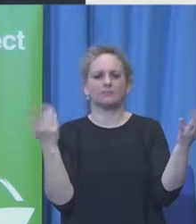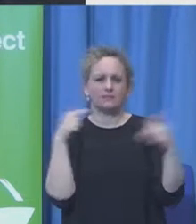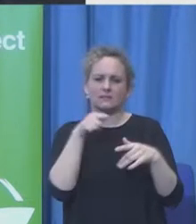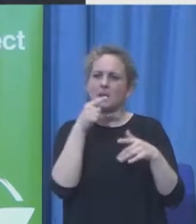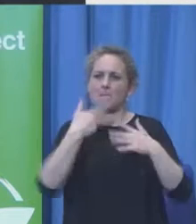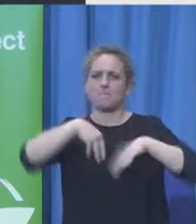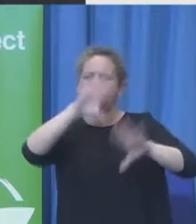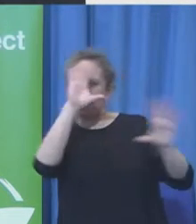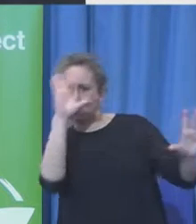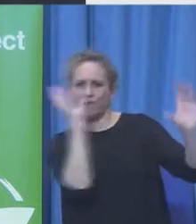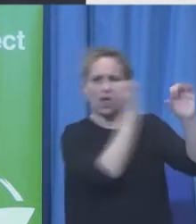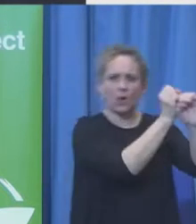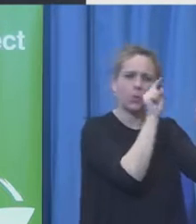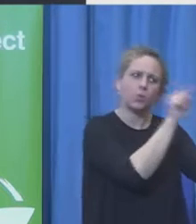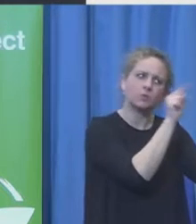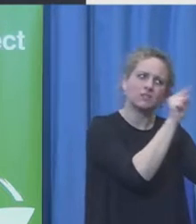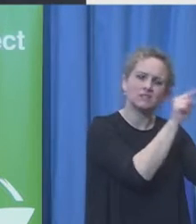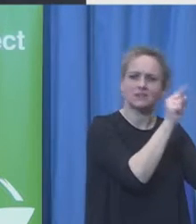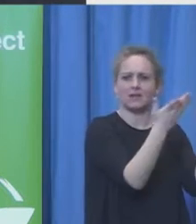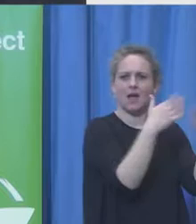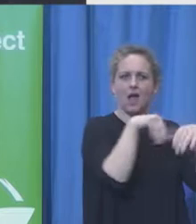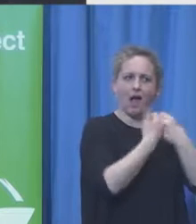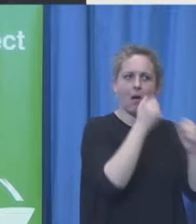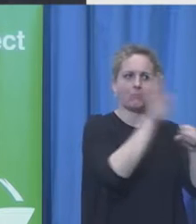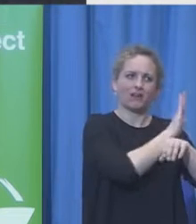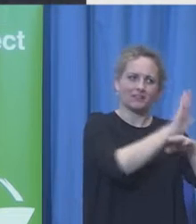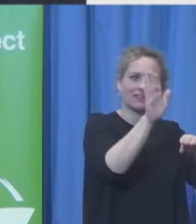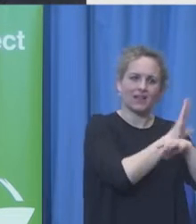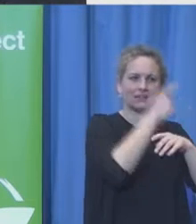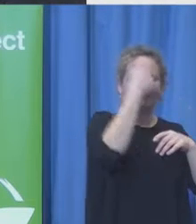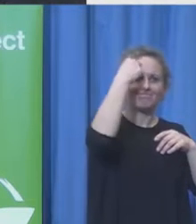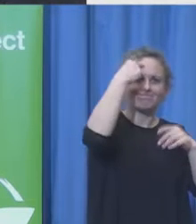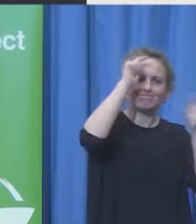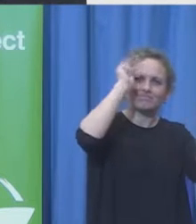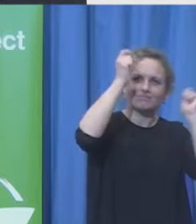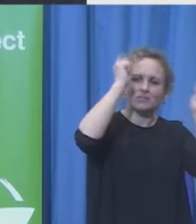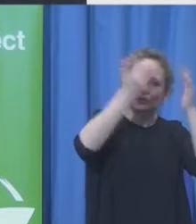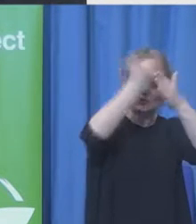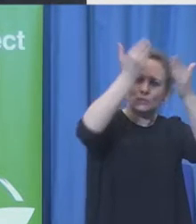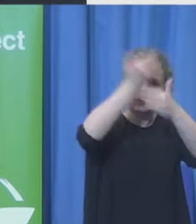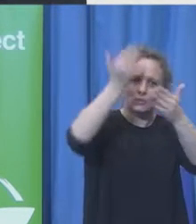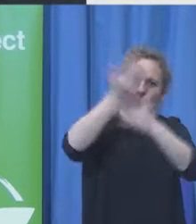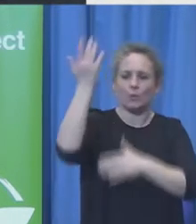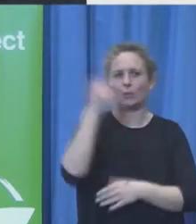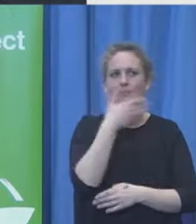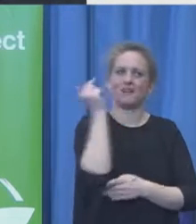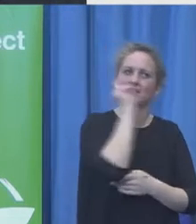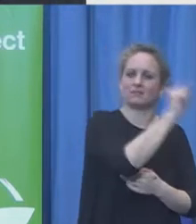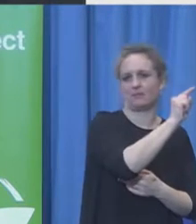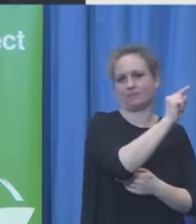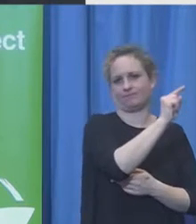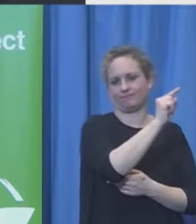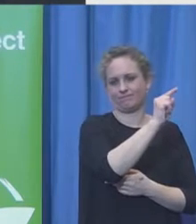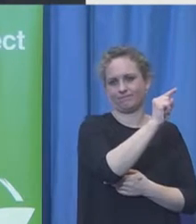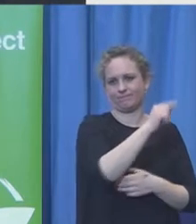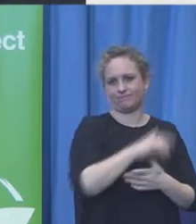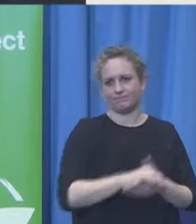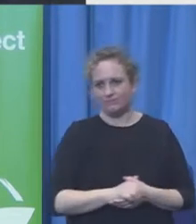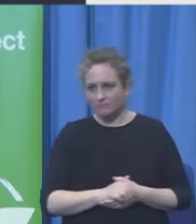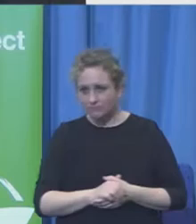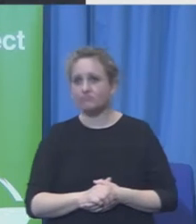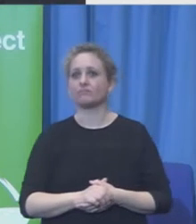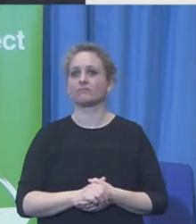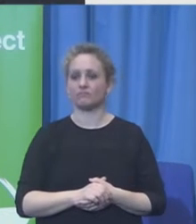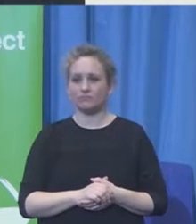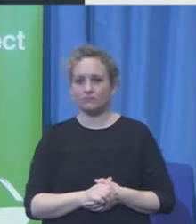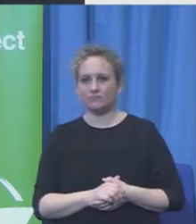else. And yes, it has to be done. We now have a new government that's almost a year in